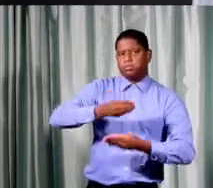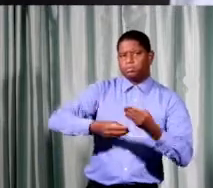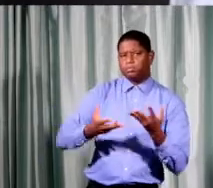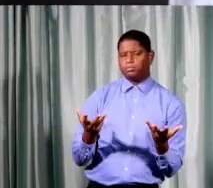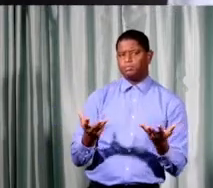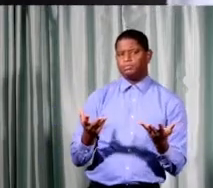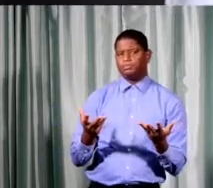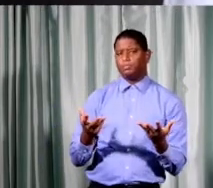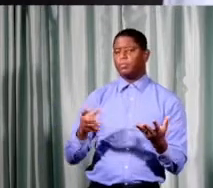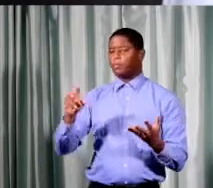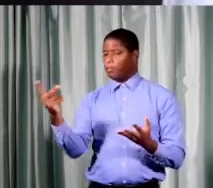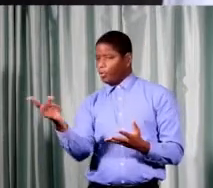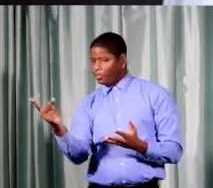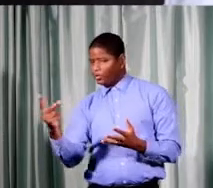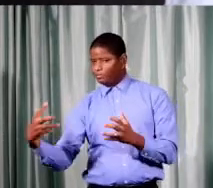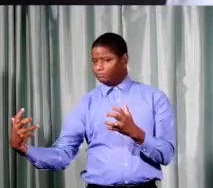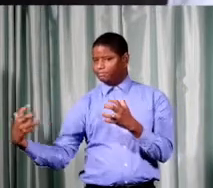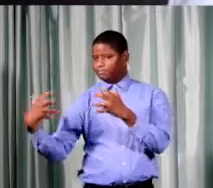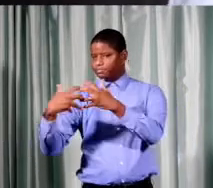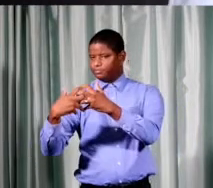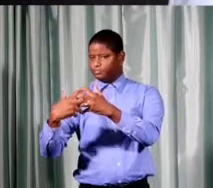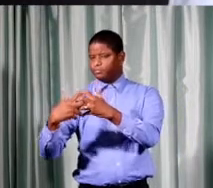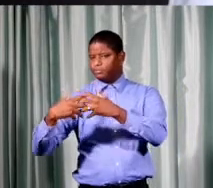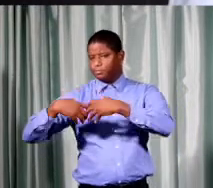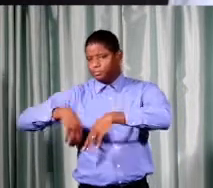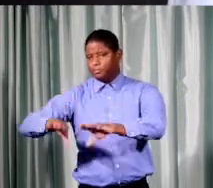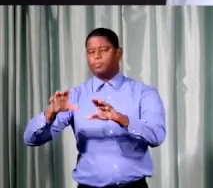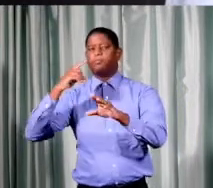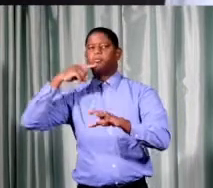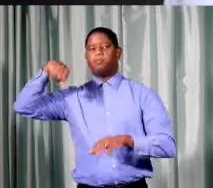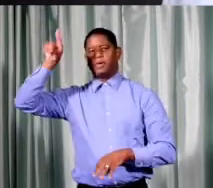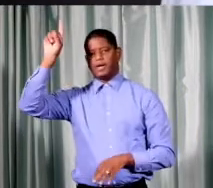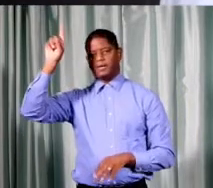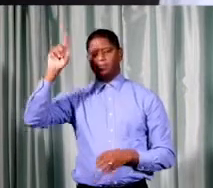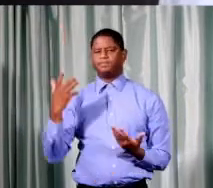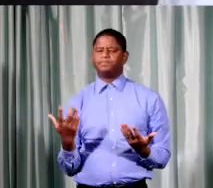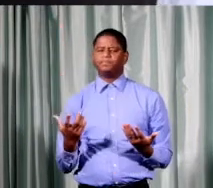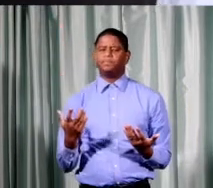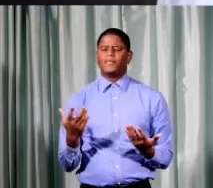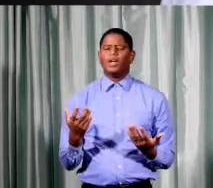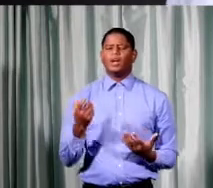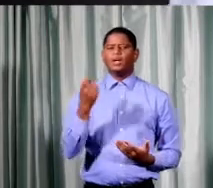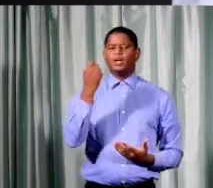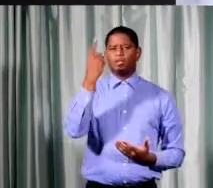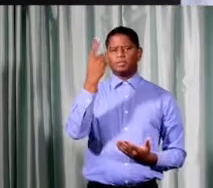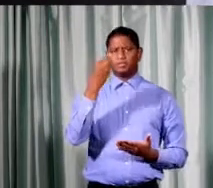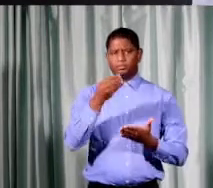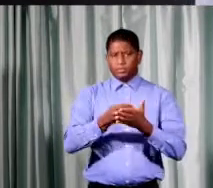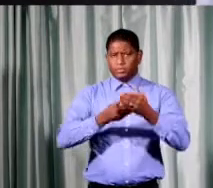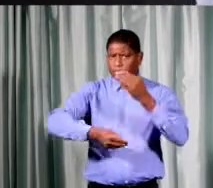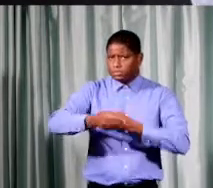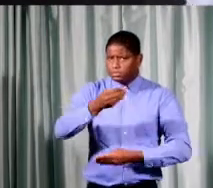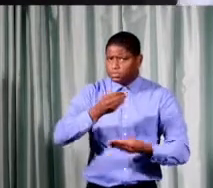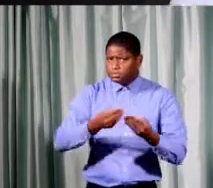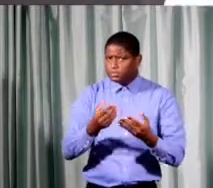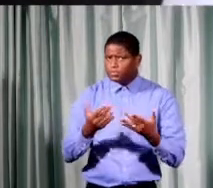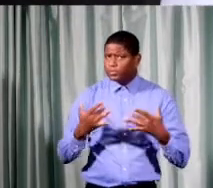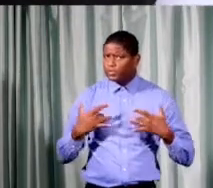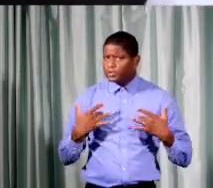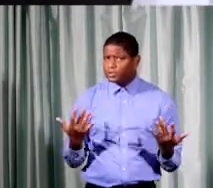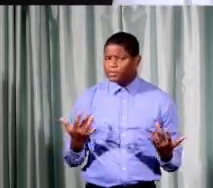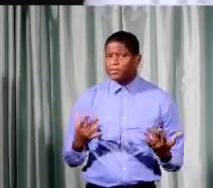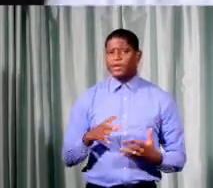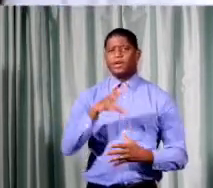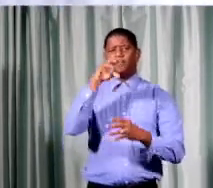is every single thing you do in your business every single day. It's not something that only the